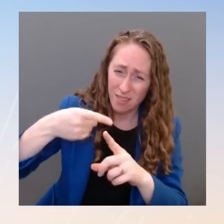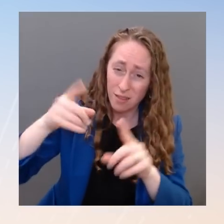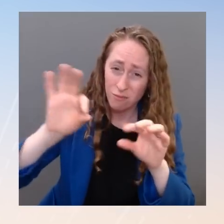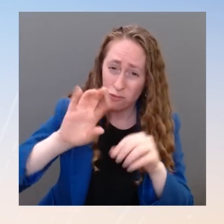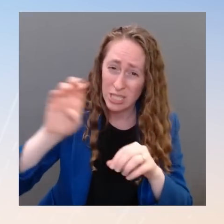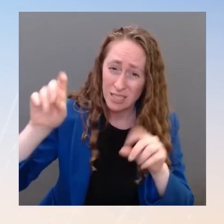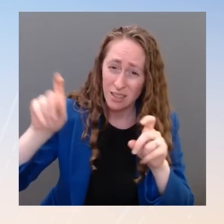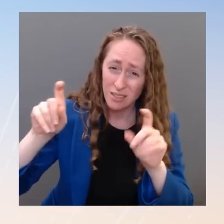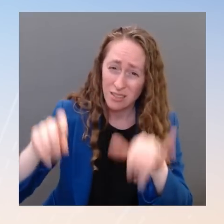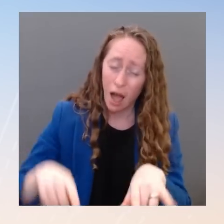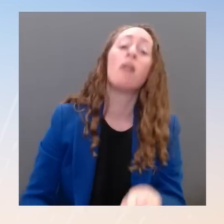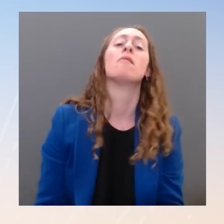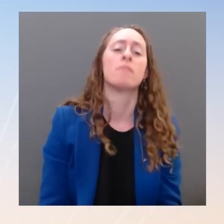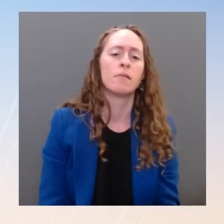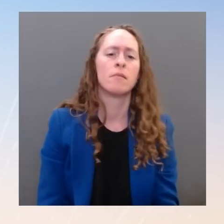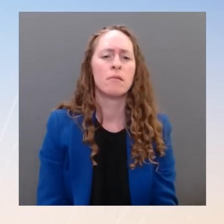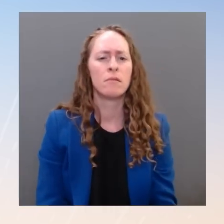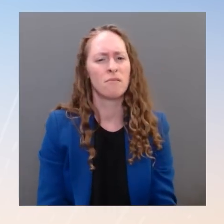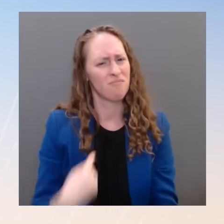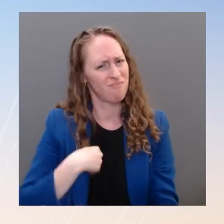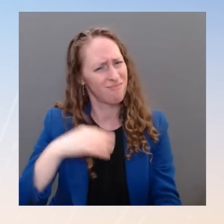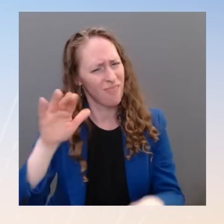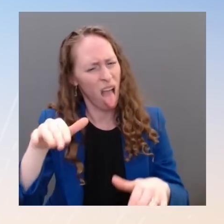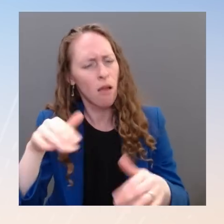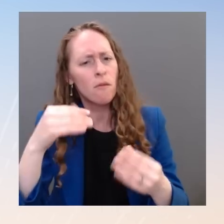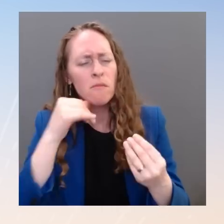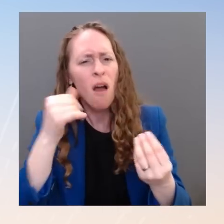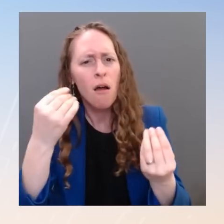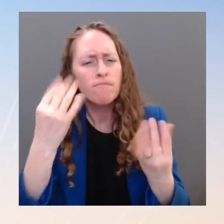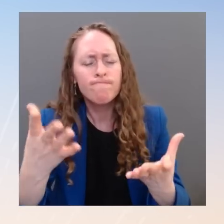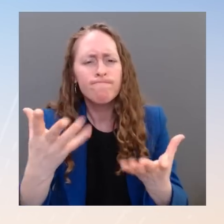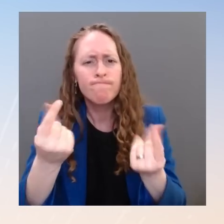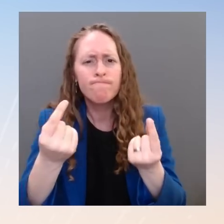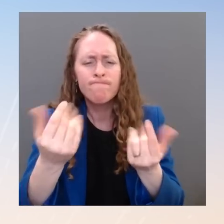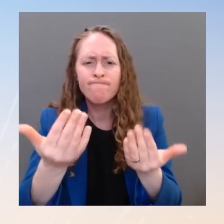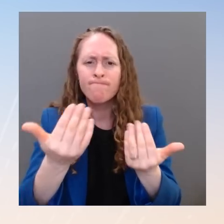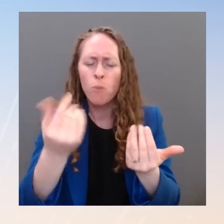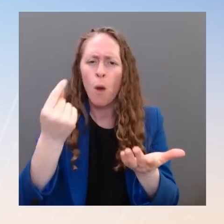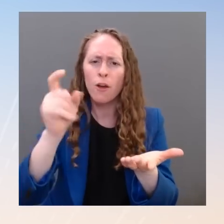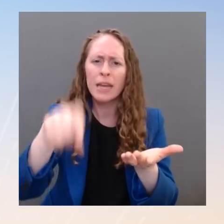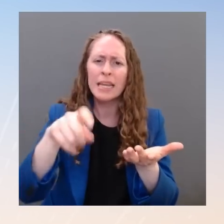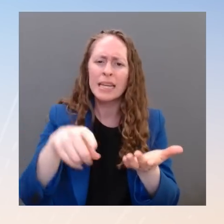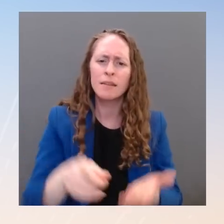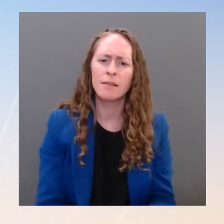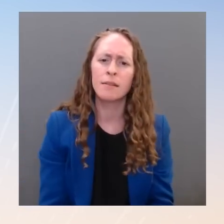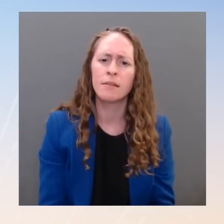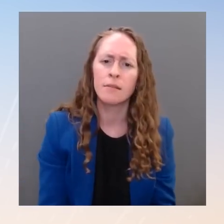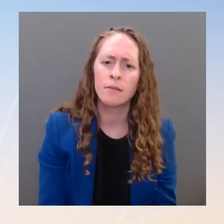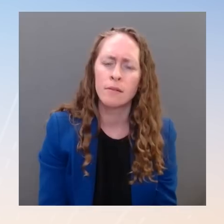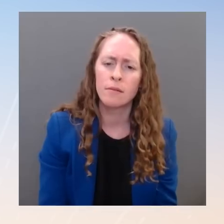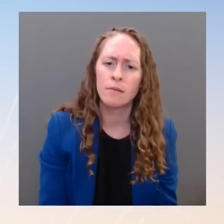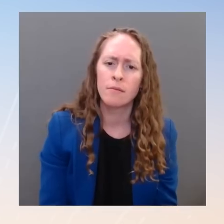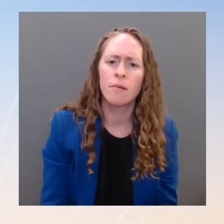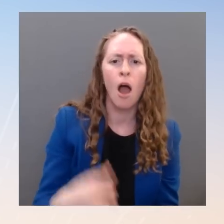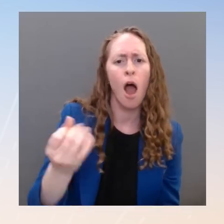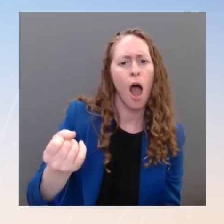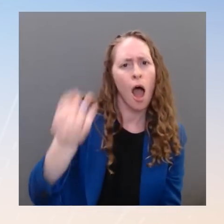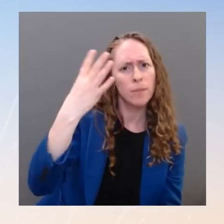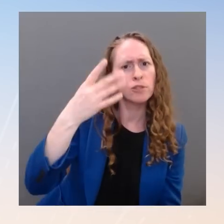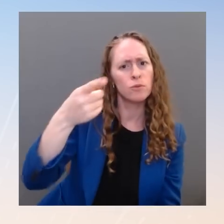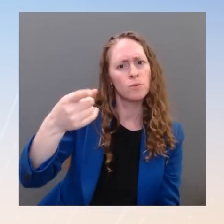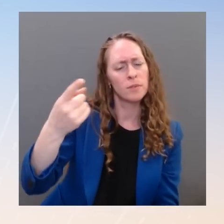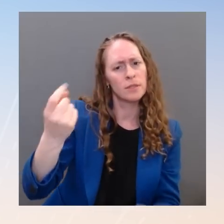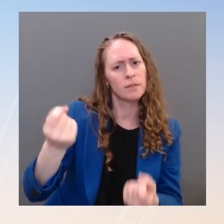we haven't provided? The amounts that you spent per test or overall per contract? I'm sure if members of Congress